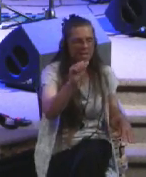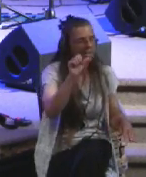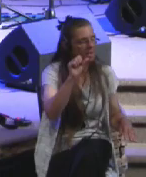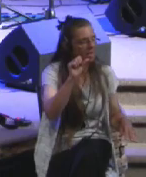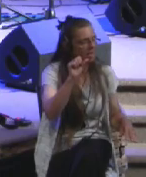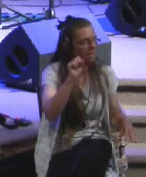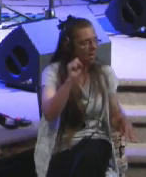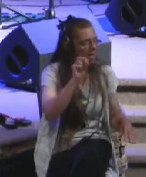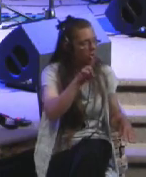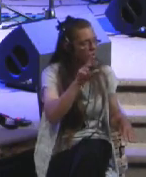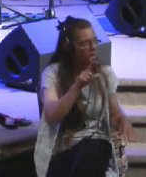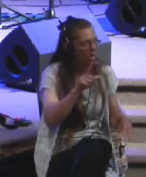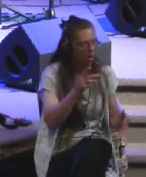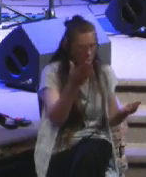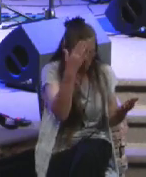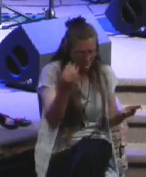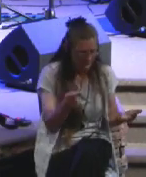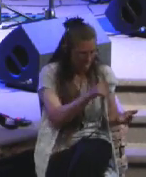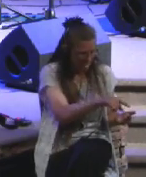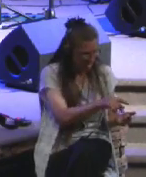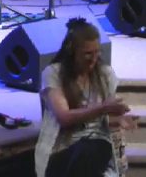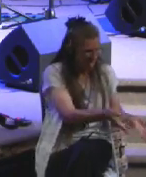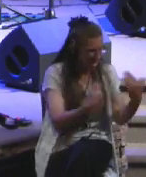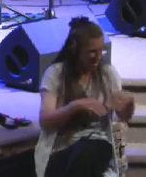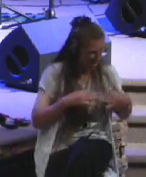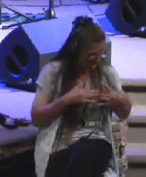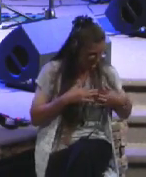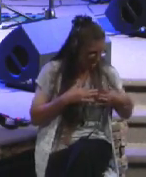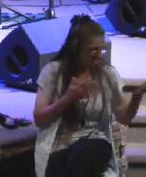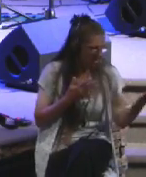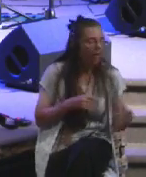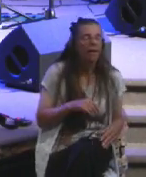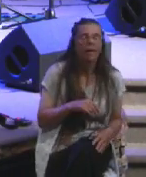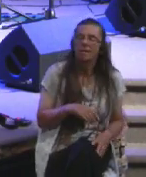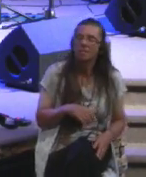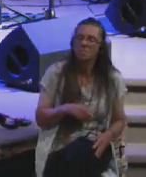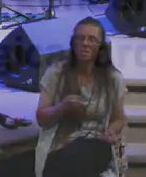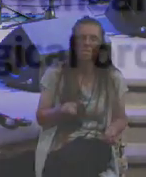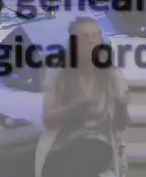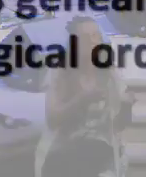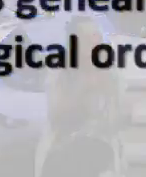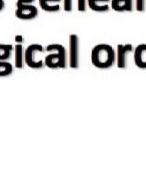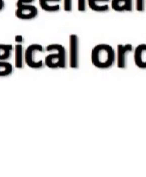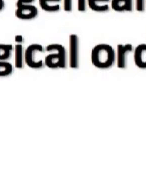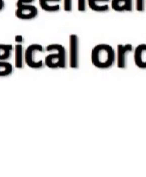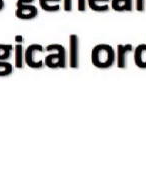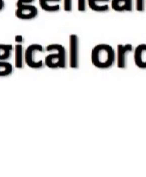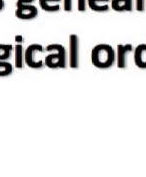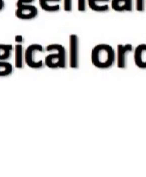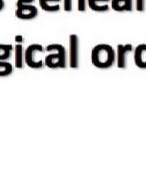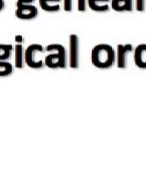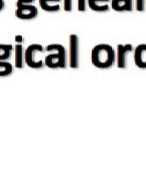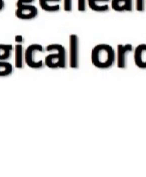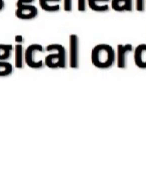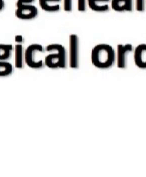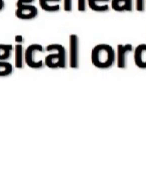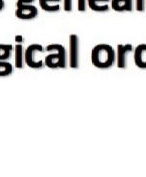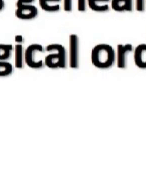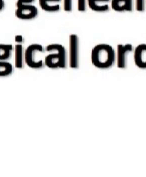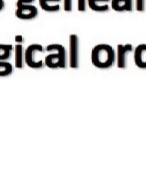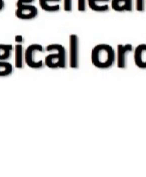heart. But God recognizes this. Let me give you a bad king, because I've already destined for you